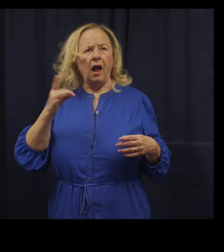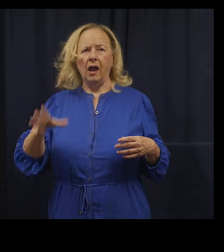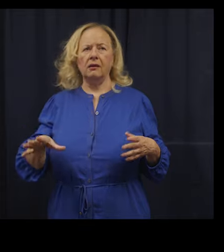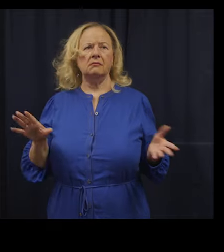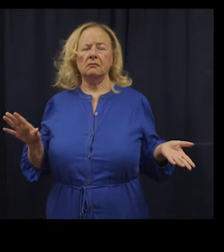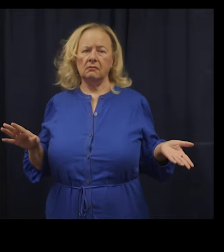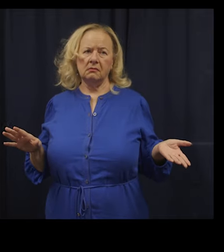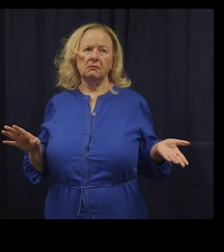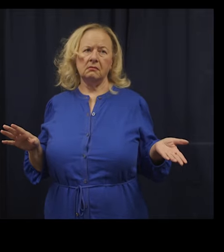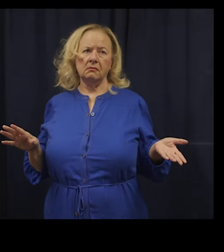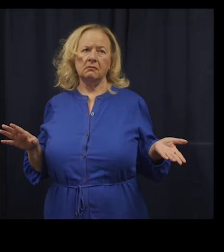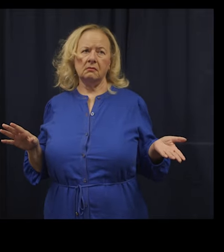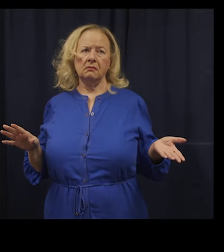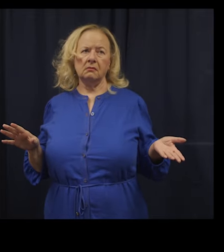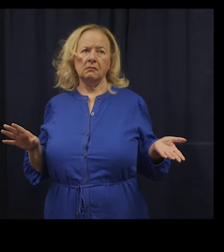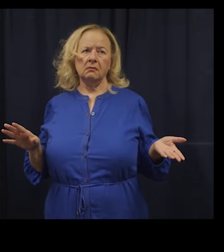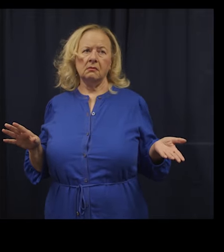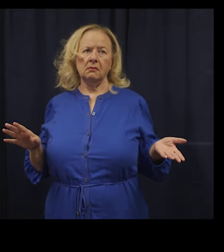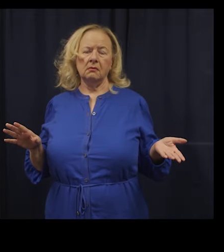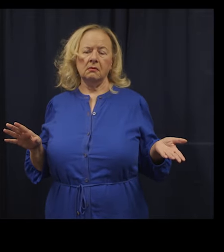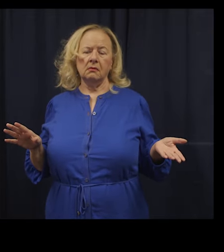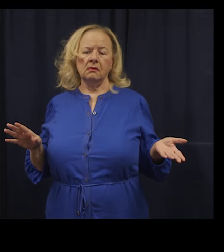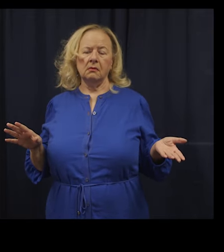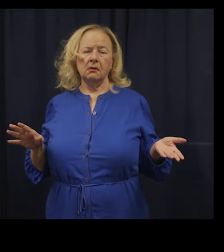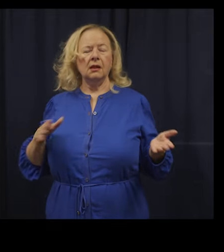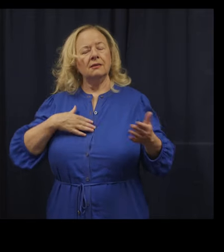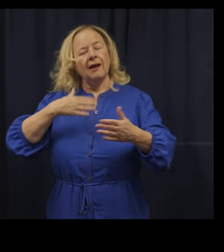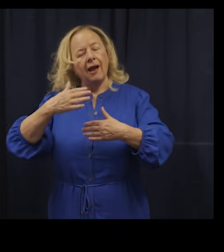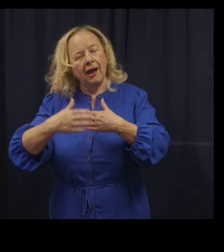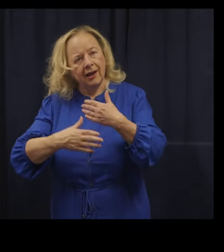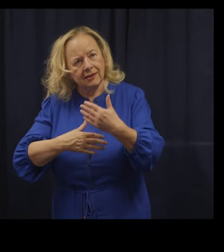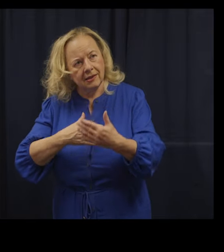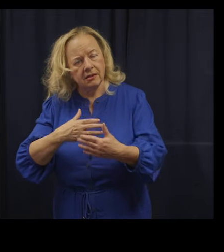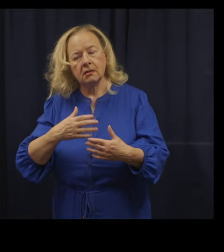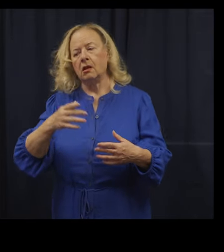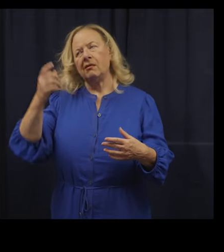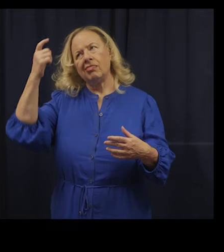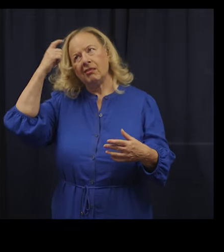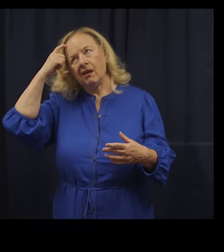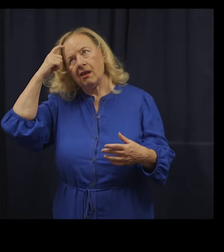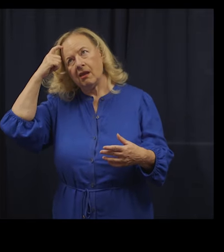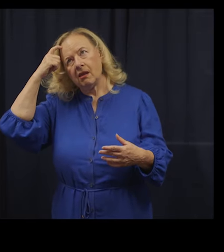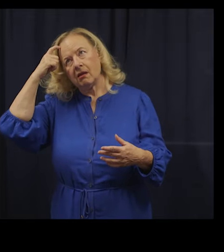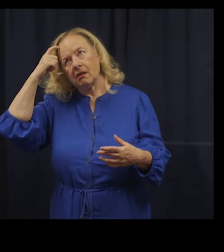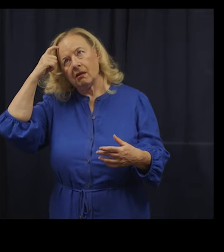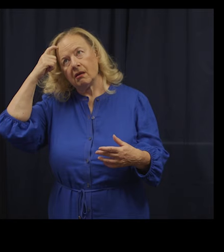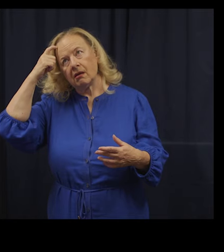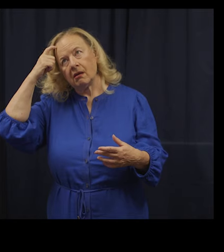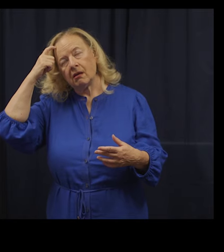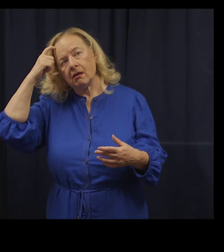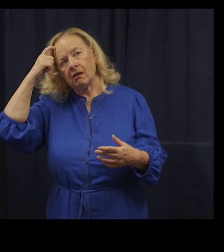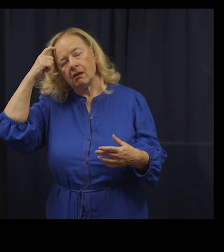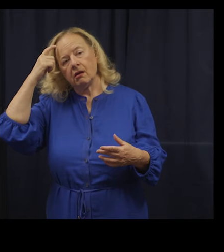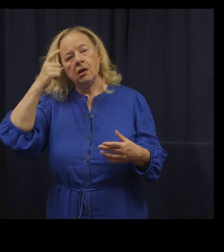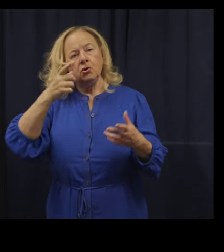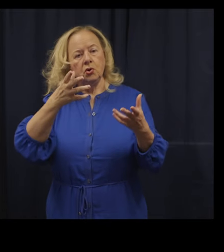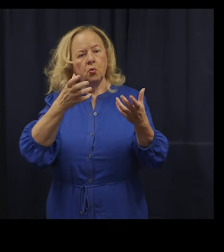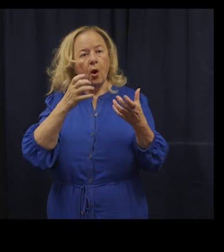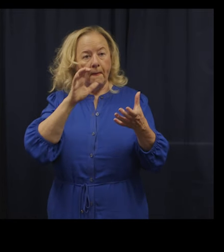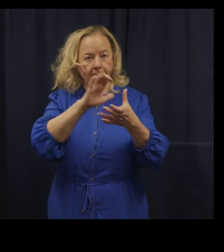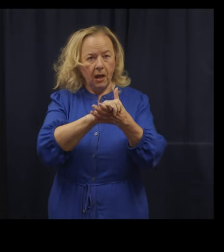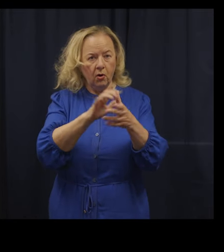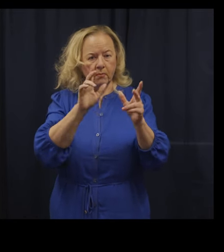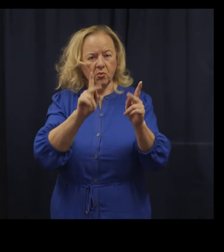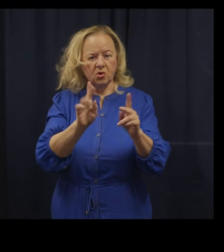Let that just kind of go through your heads for a while. I mean, how many of you want to marry someone